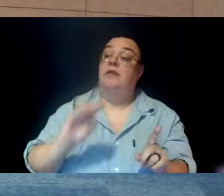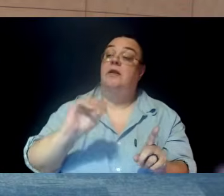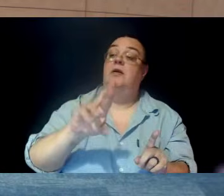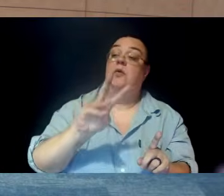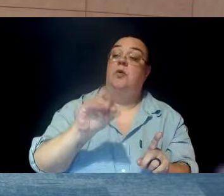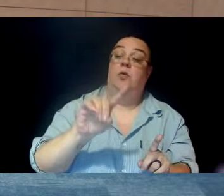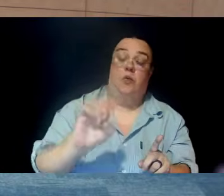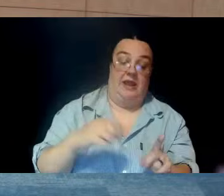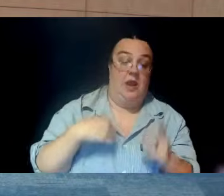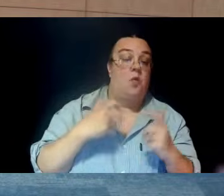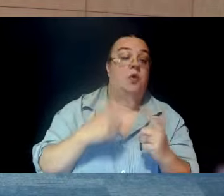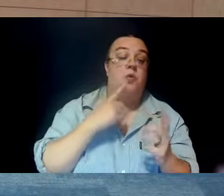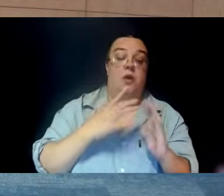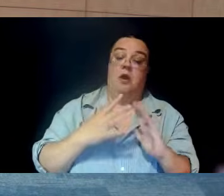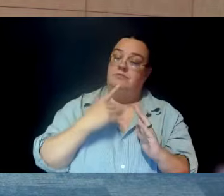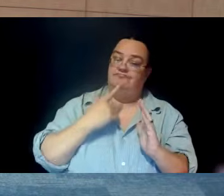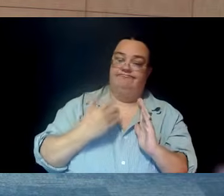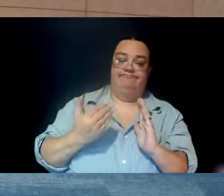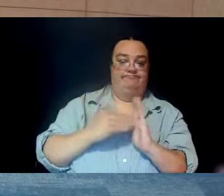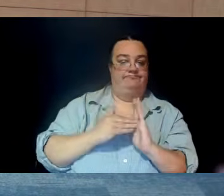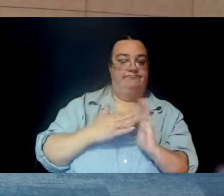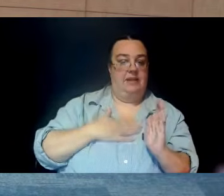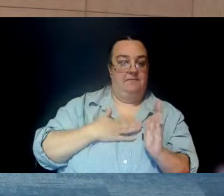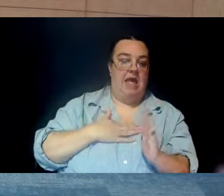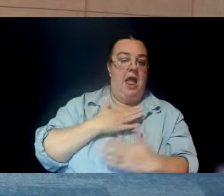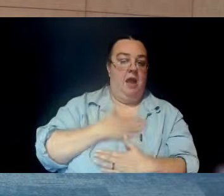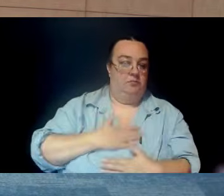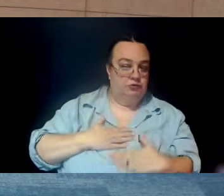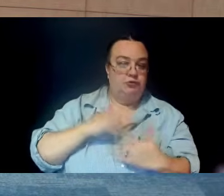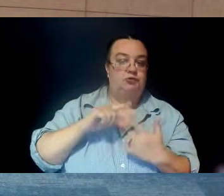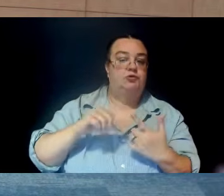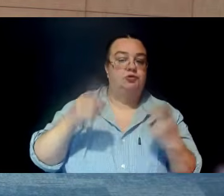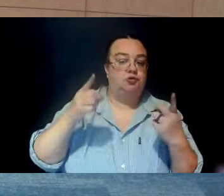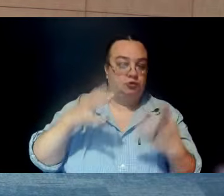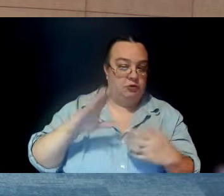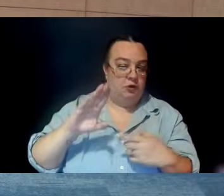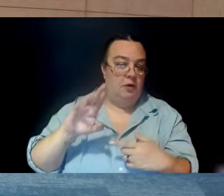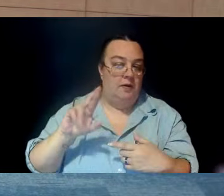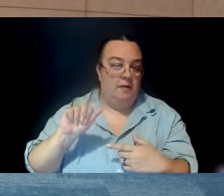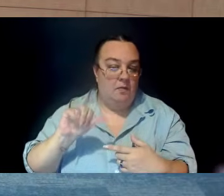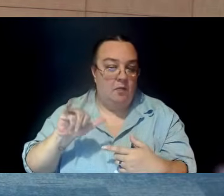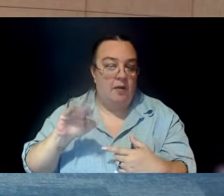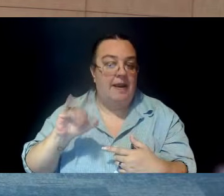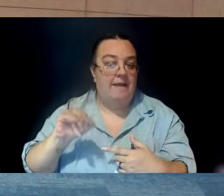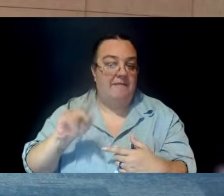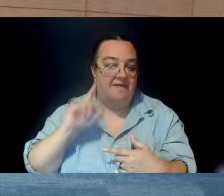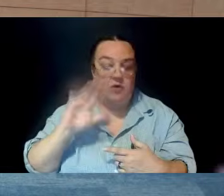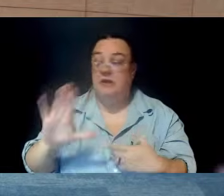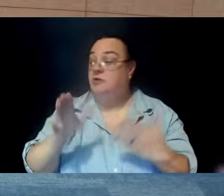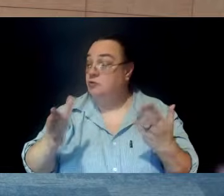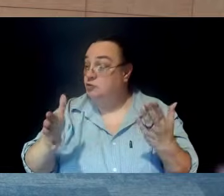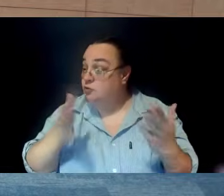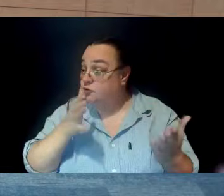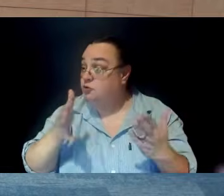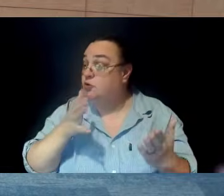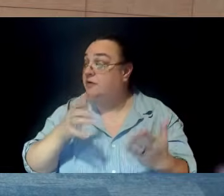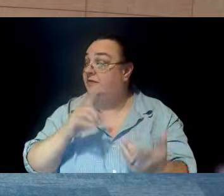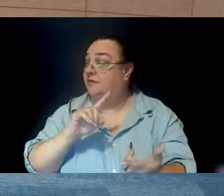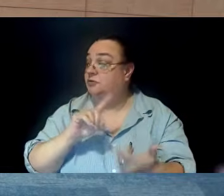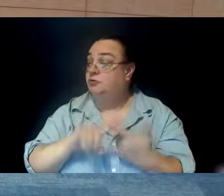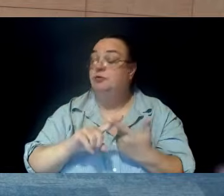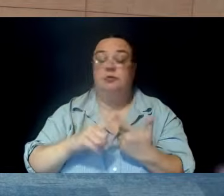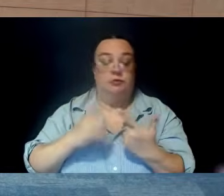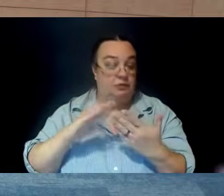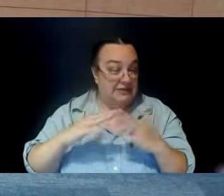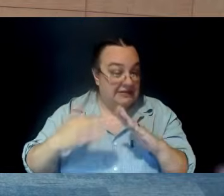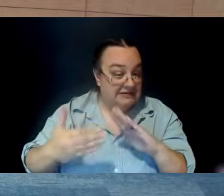echo my appreciation to Mr. Director Brayman for his service to the town.